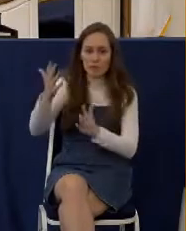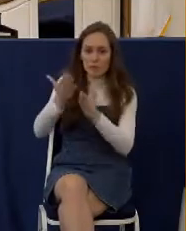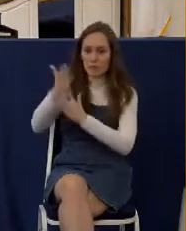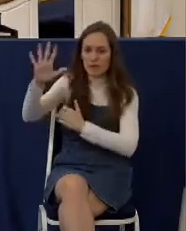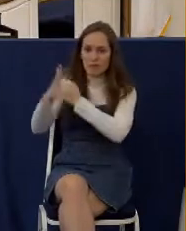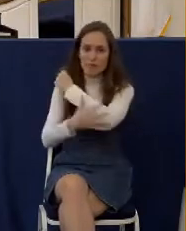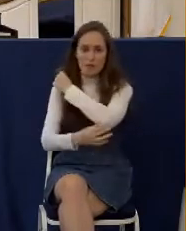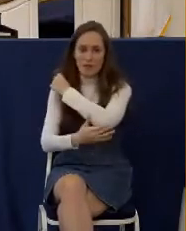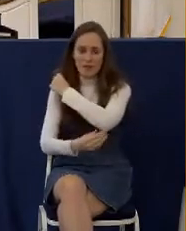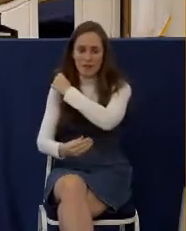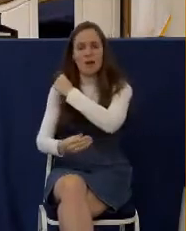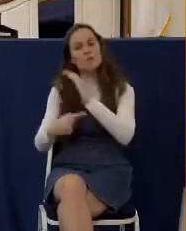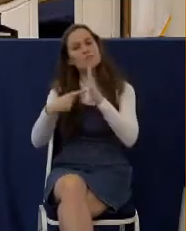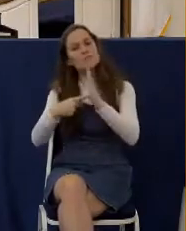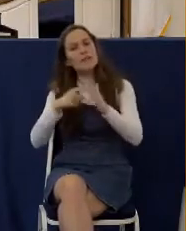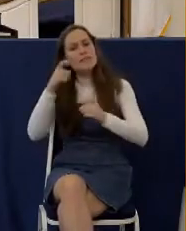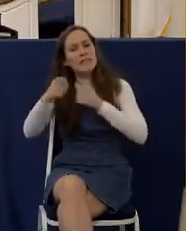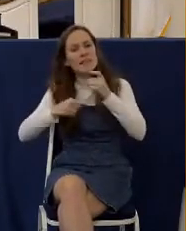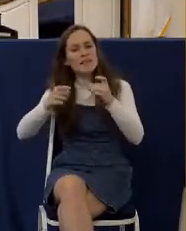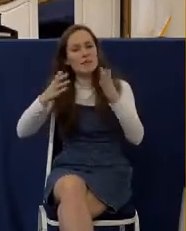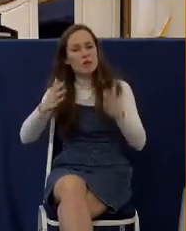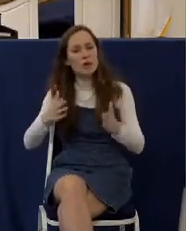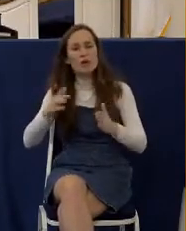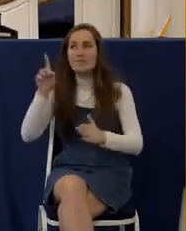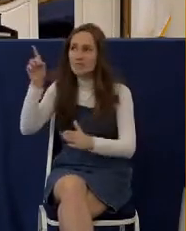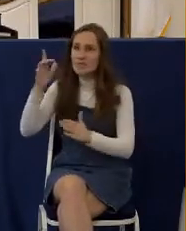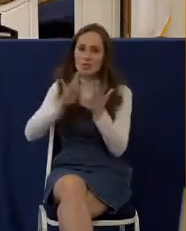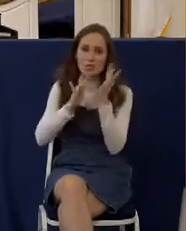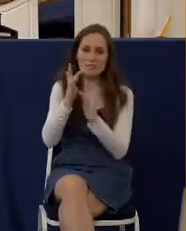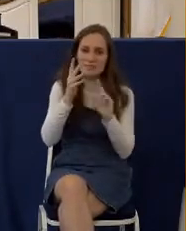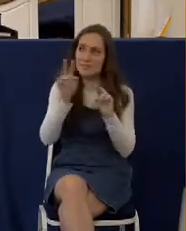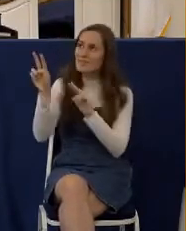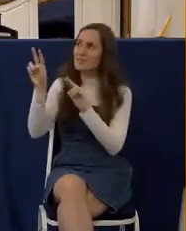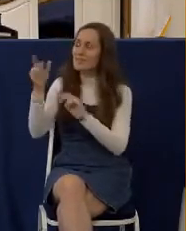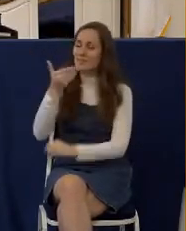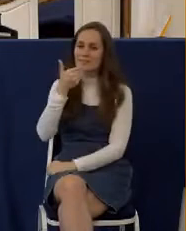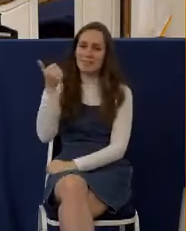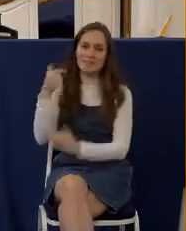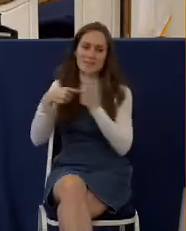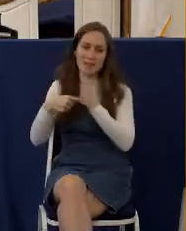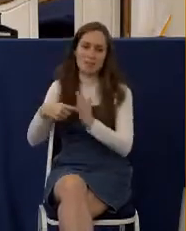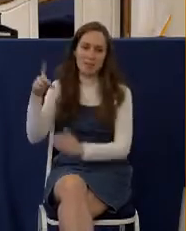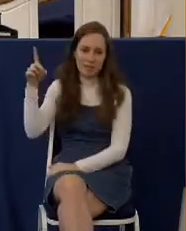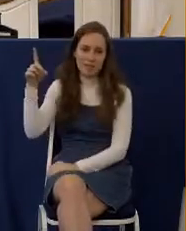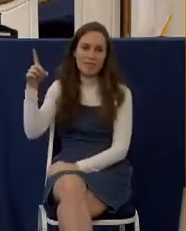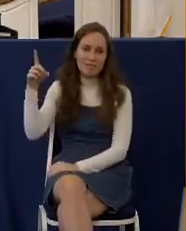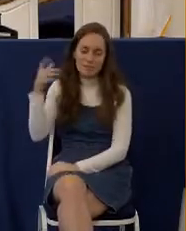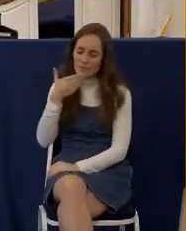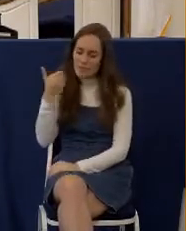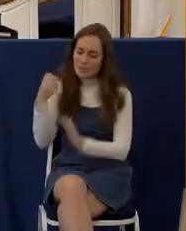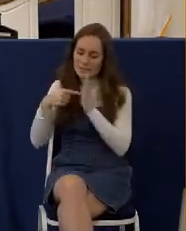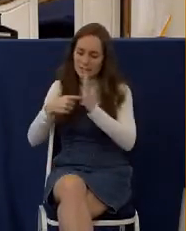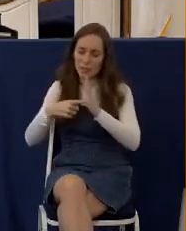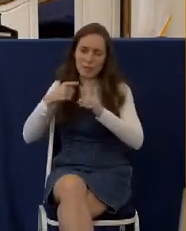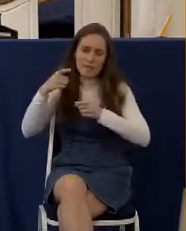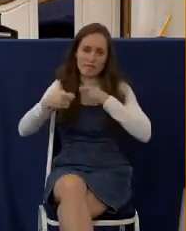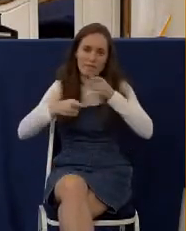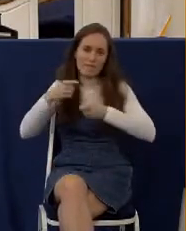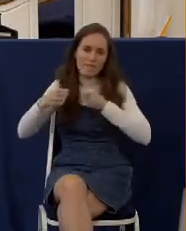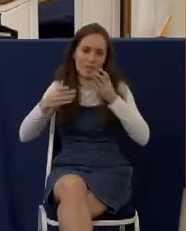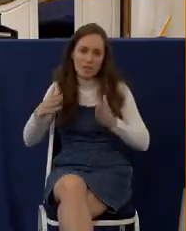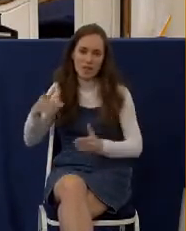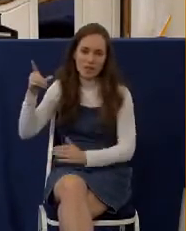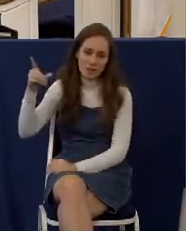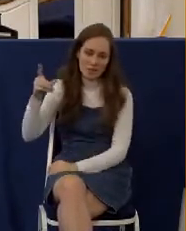Look at Jesus. There's no better example in giving than Jesus